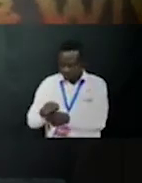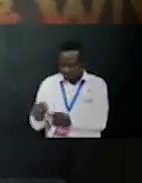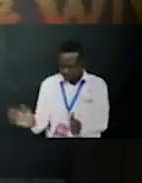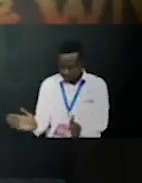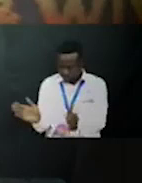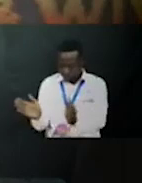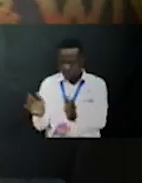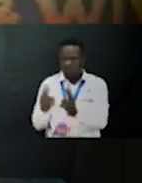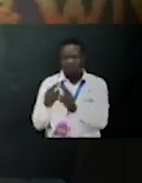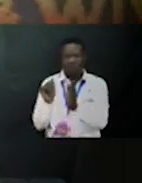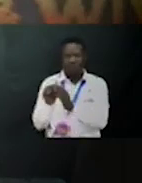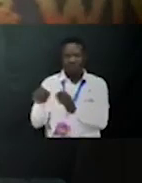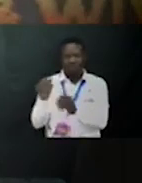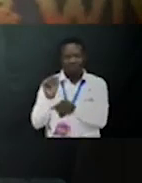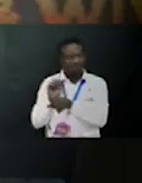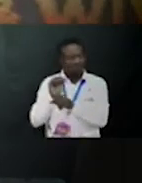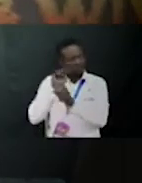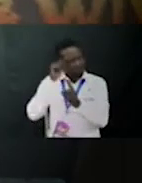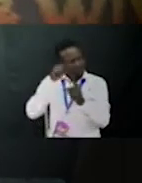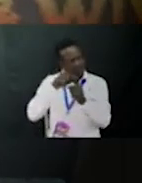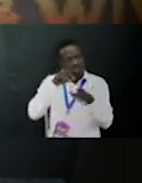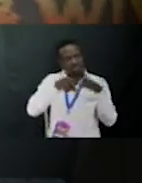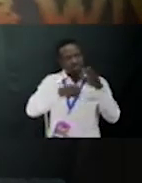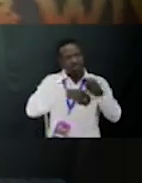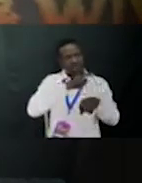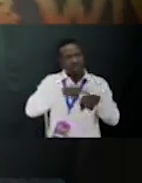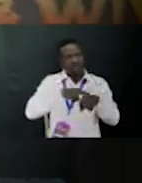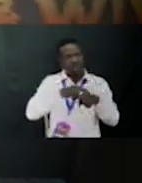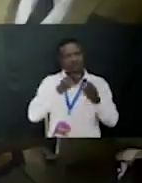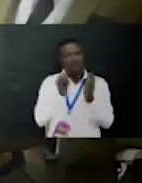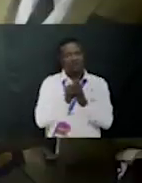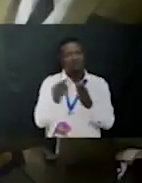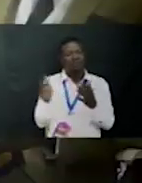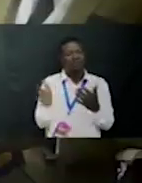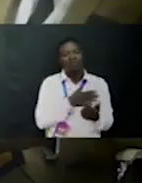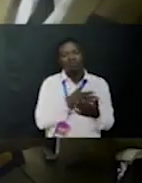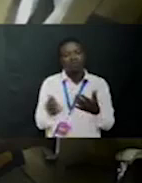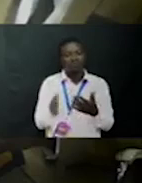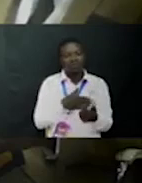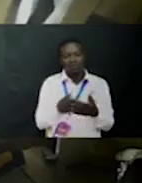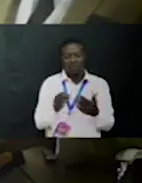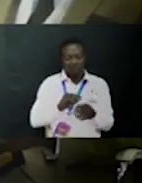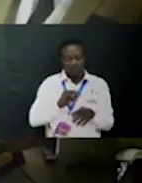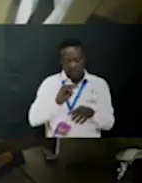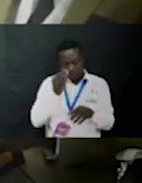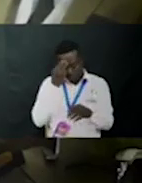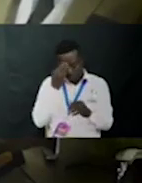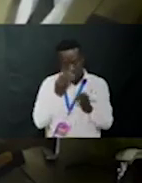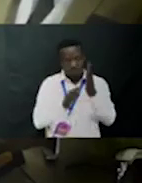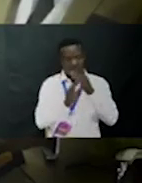task of possessing the nations. And that no matter what ministry God has given